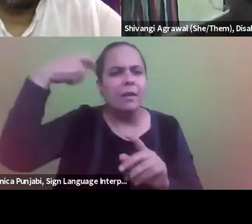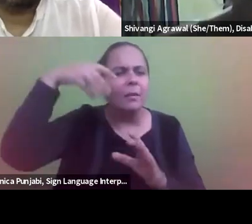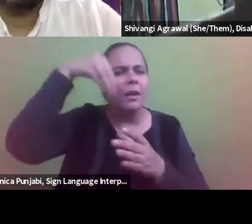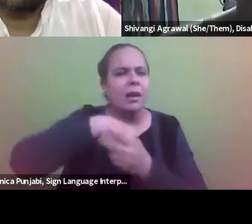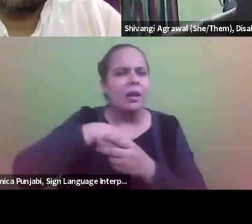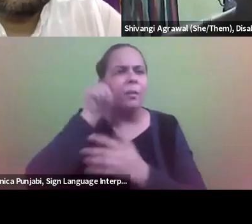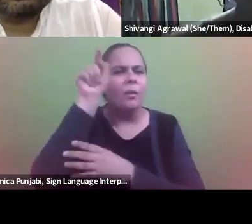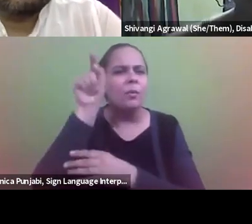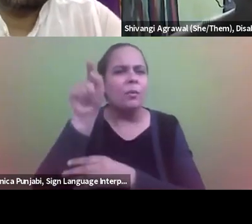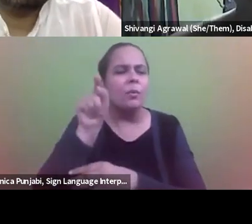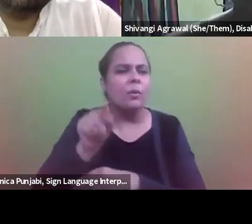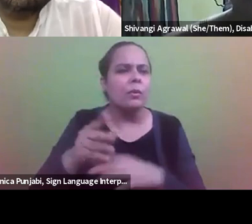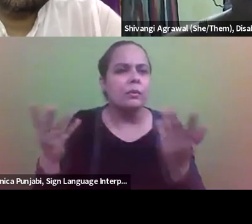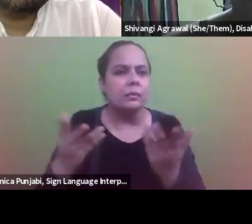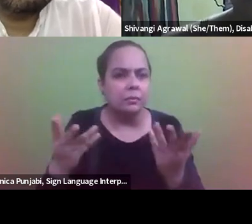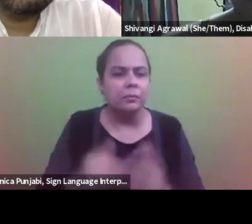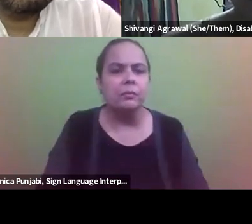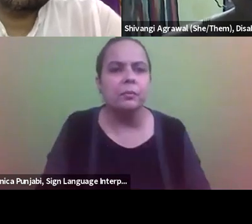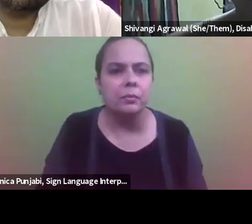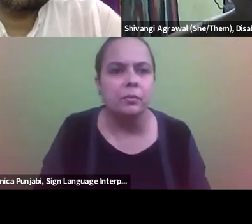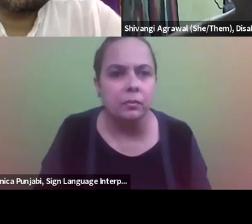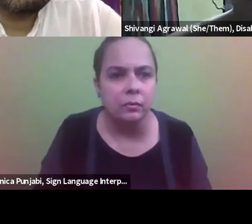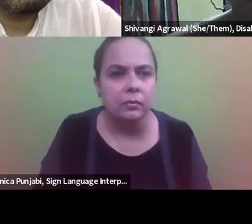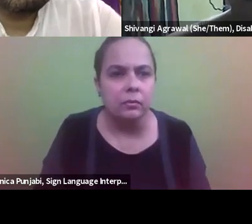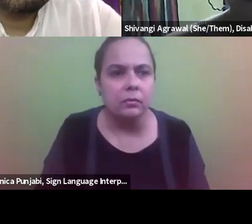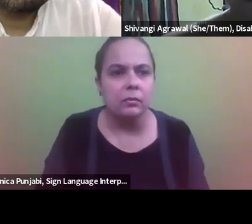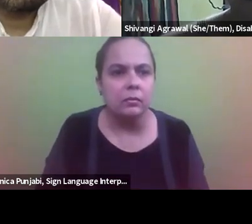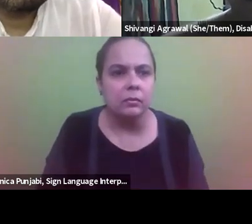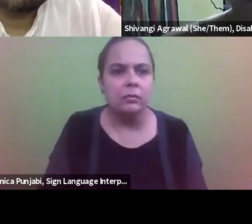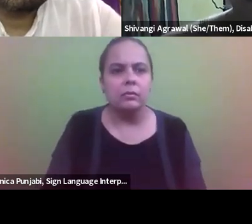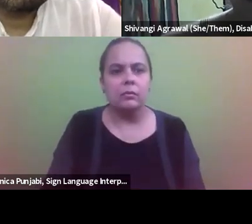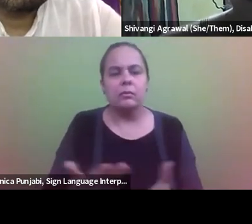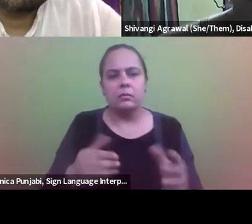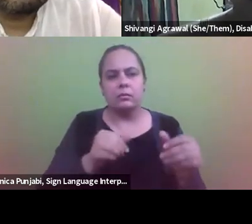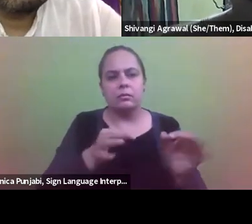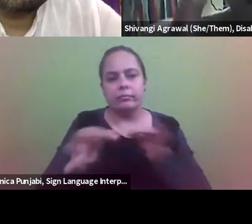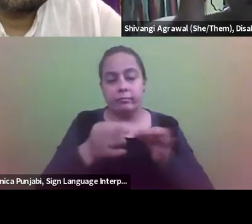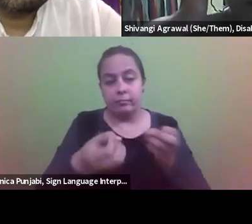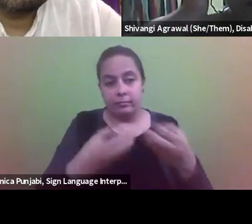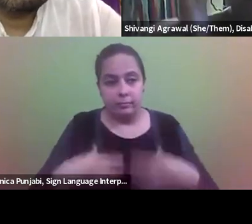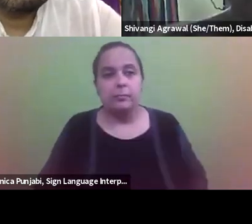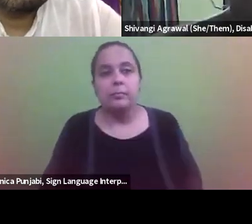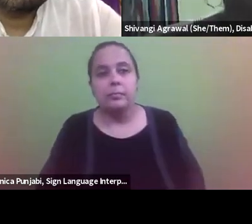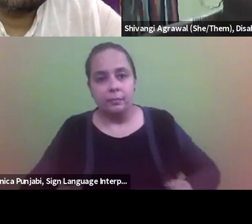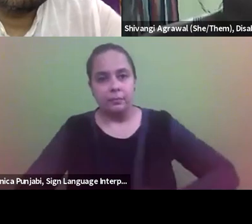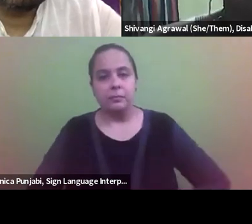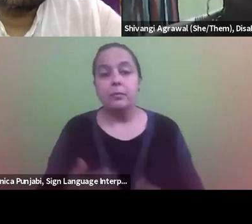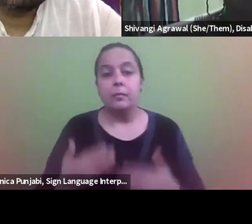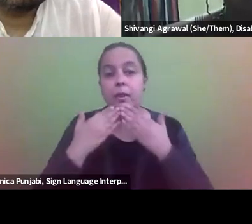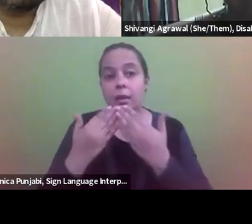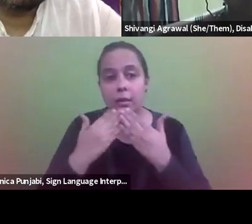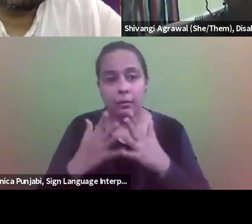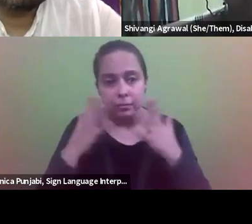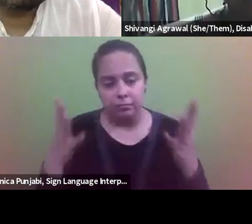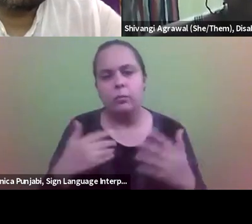do, and what it's led to for you personally. Thank you. Thank you for your question, Ben. I also want to address